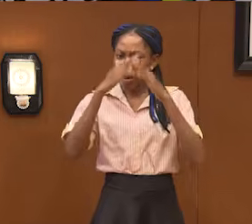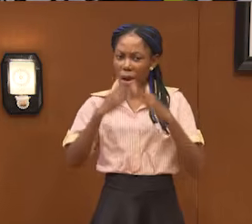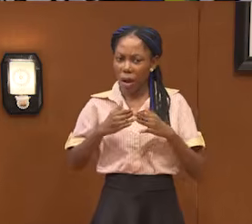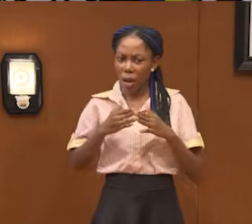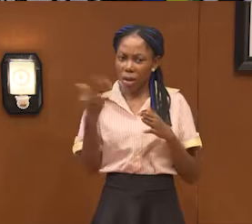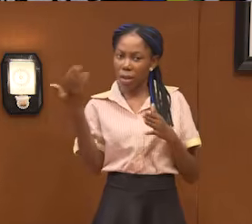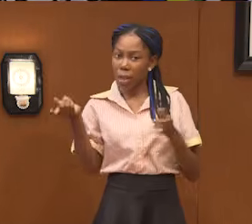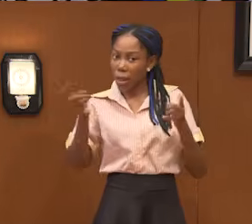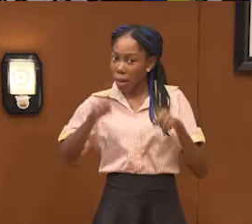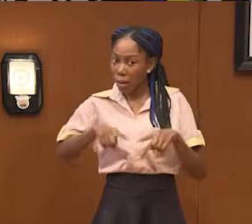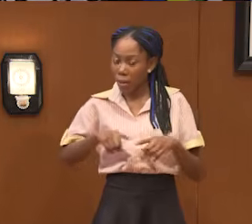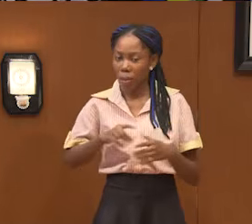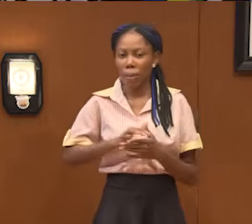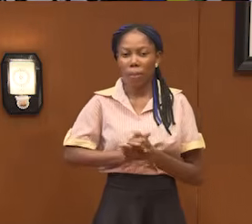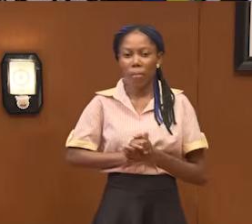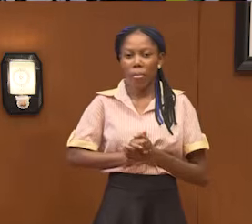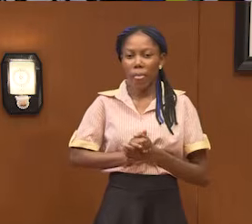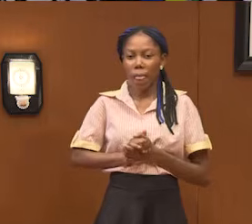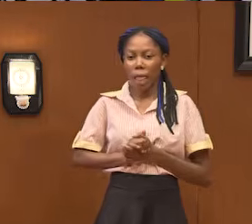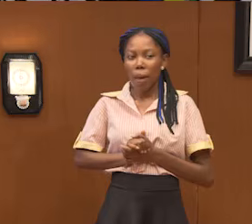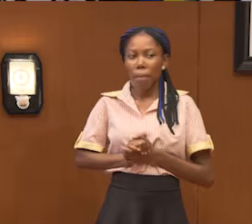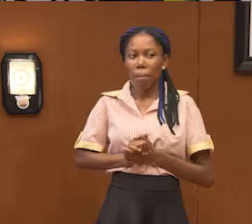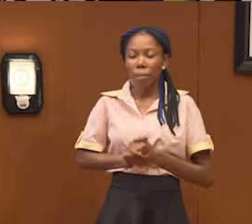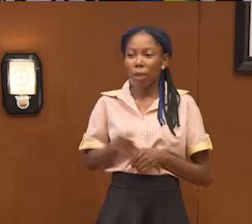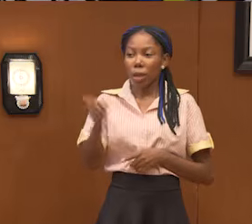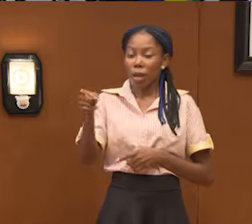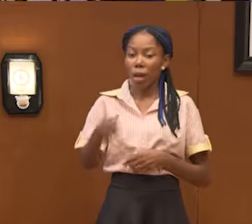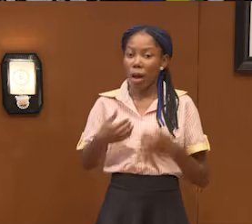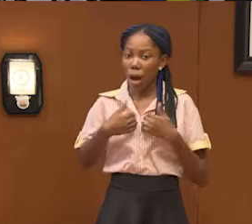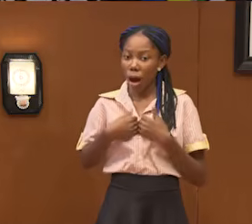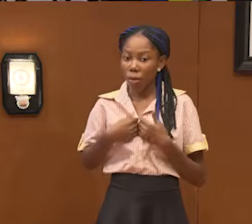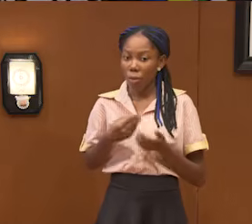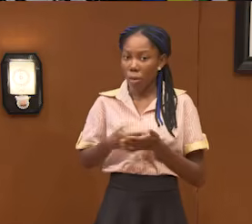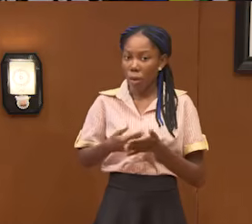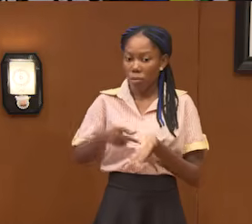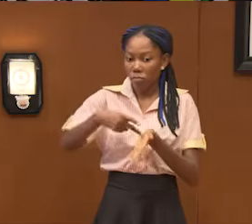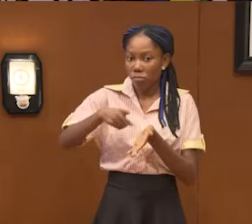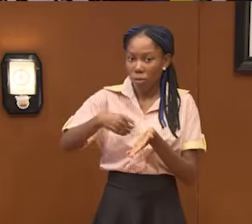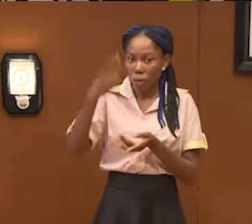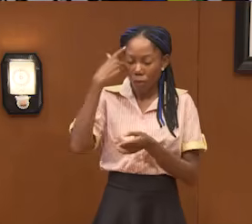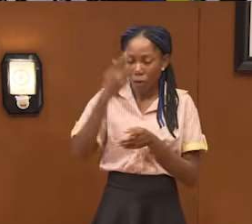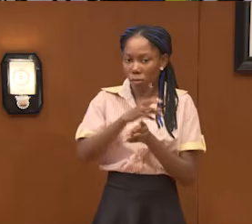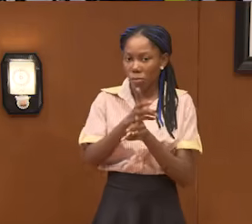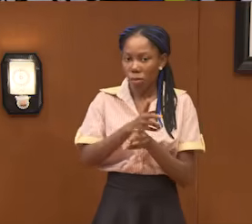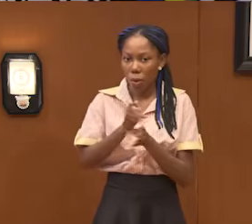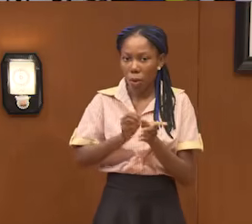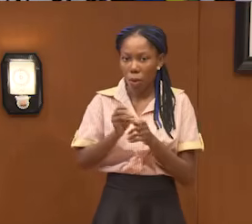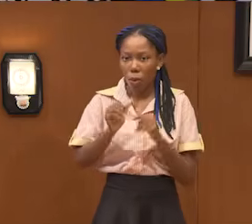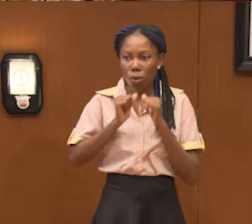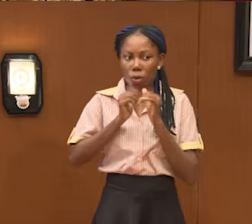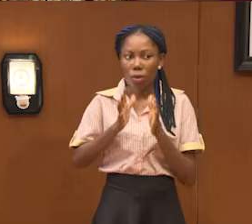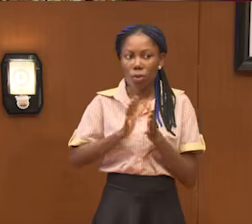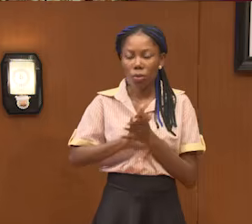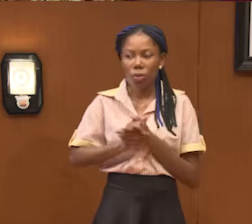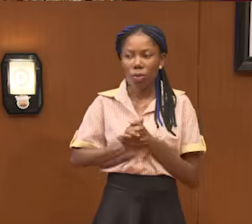those days, you never had cause to be giving them upkeep, or you used to give them money then.